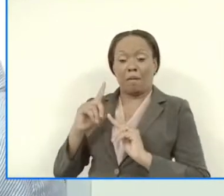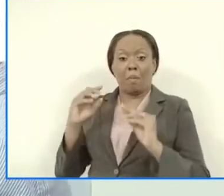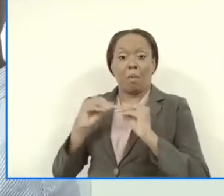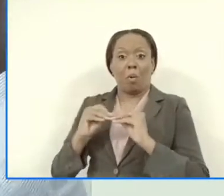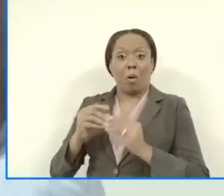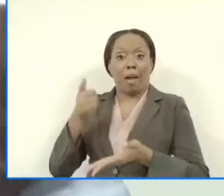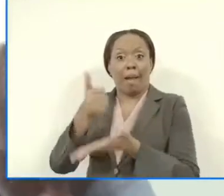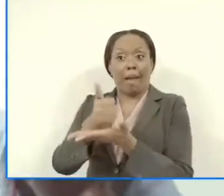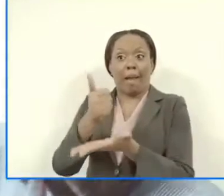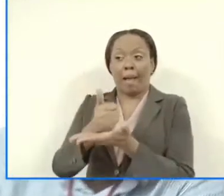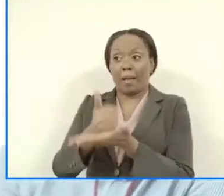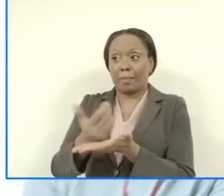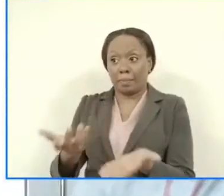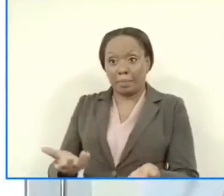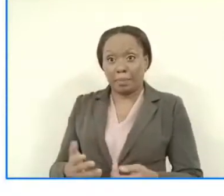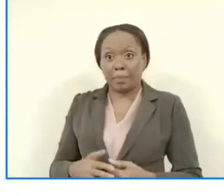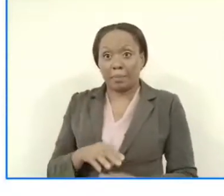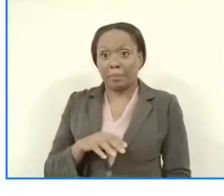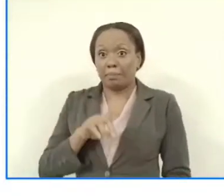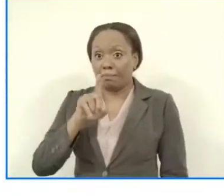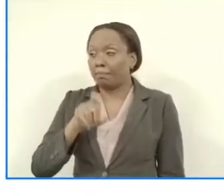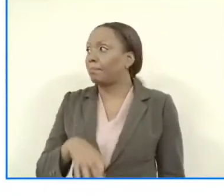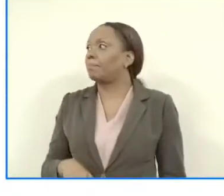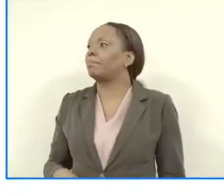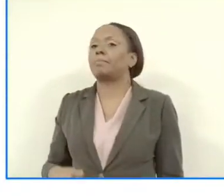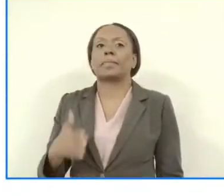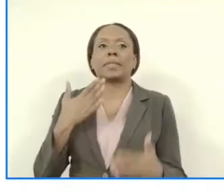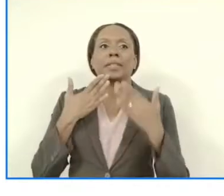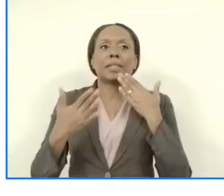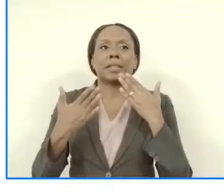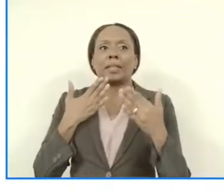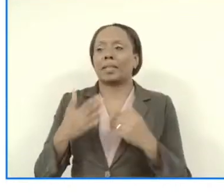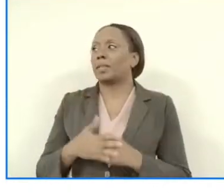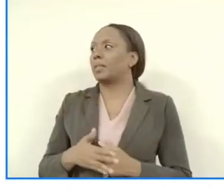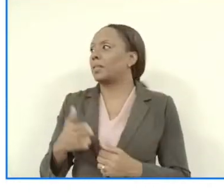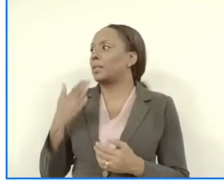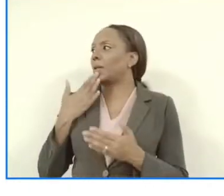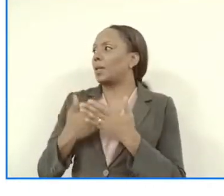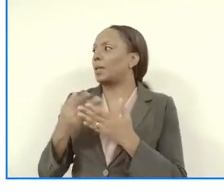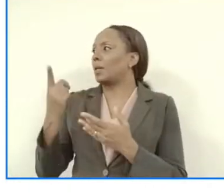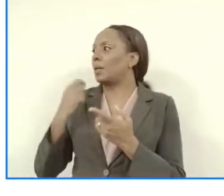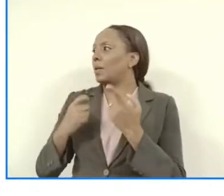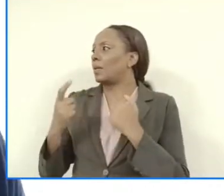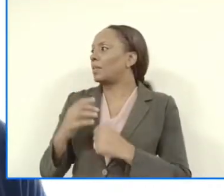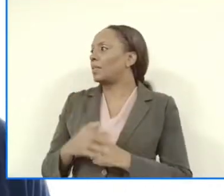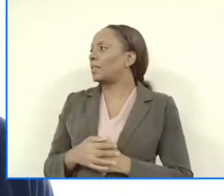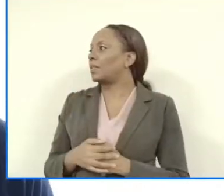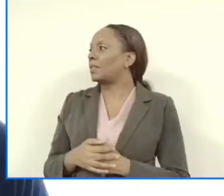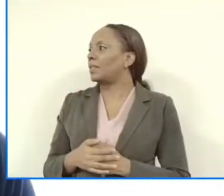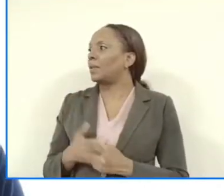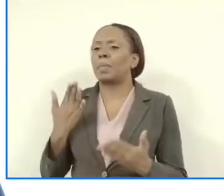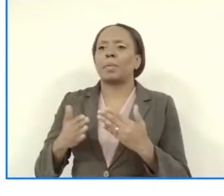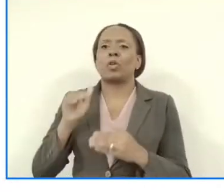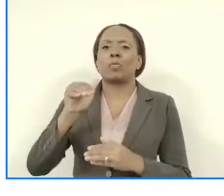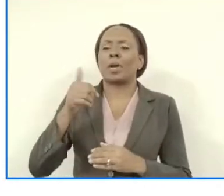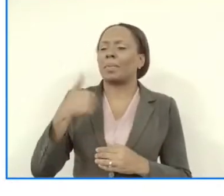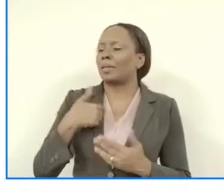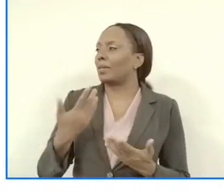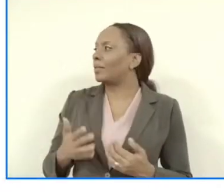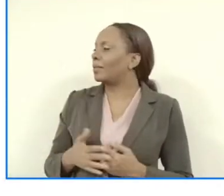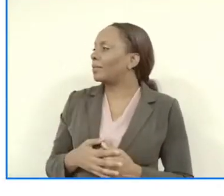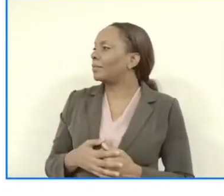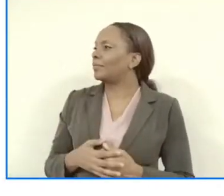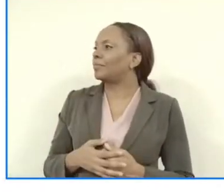of a hurricane? Thank you. Thanks for those questions. Very, very good questions. I might need you to remind me. First is